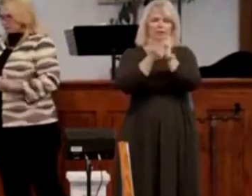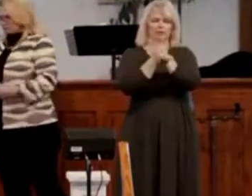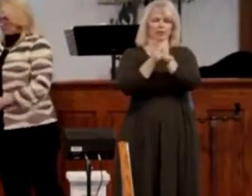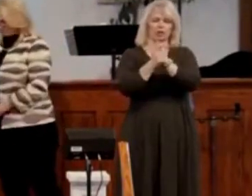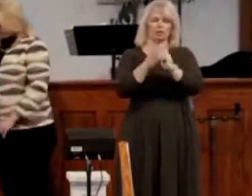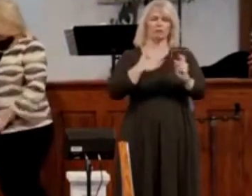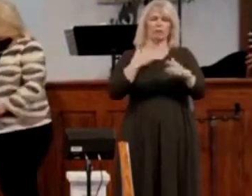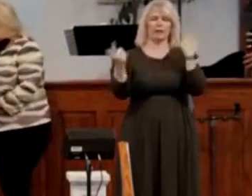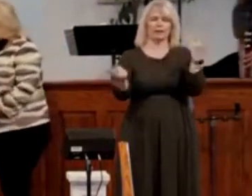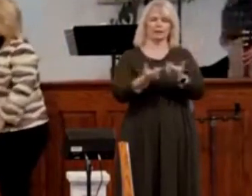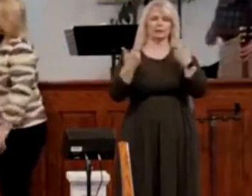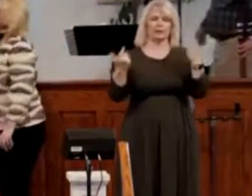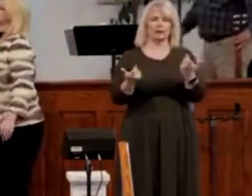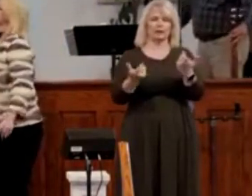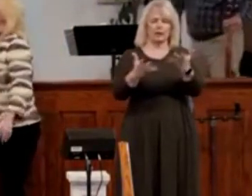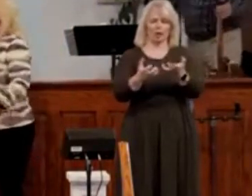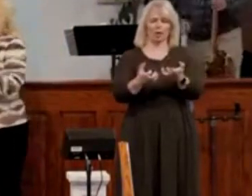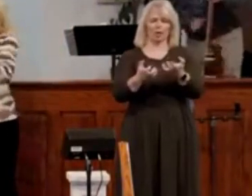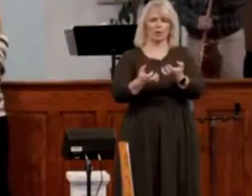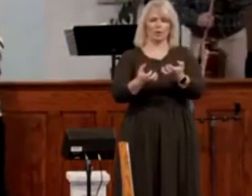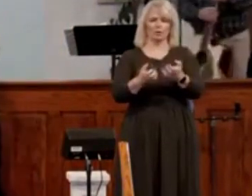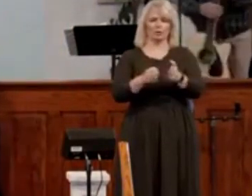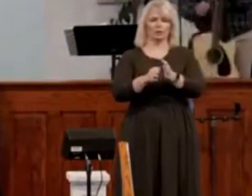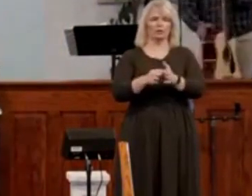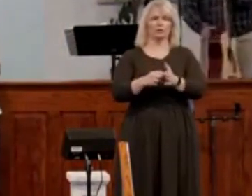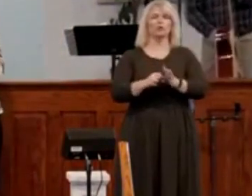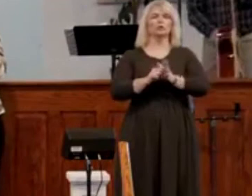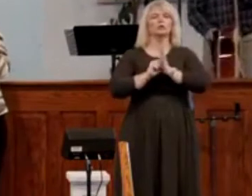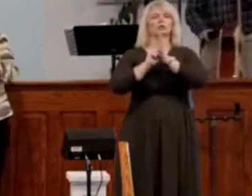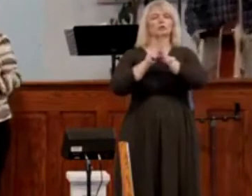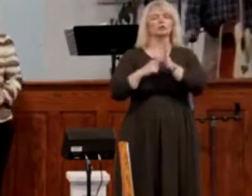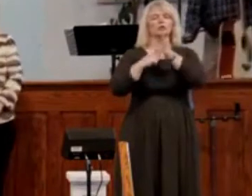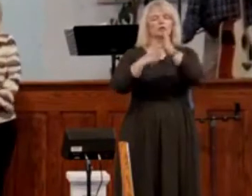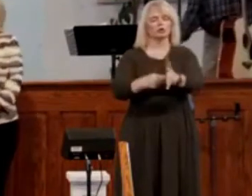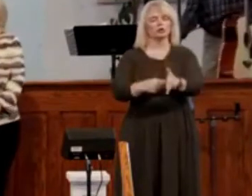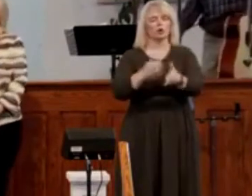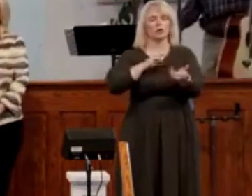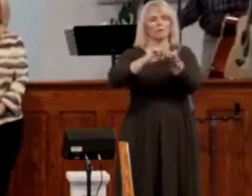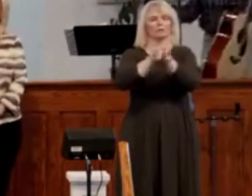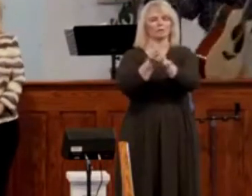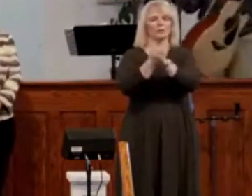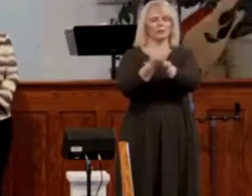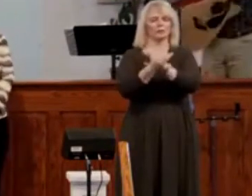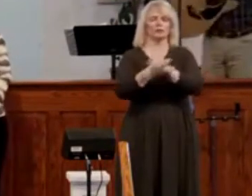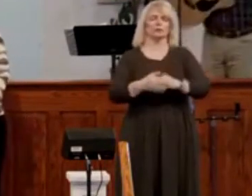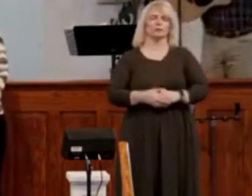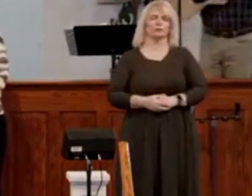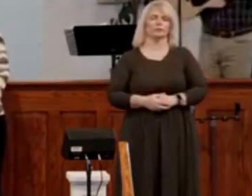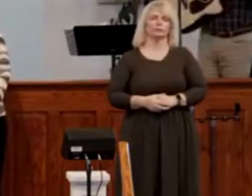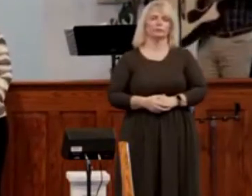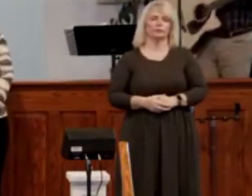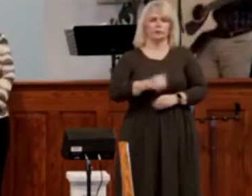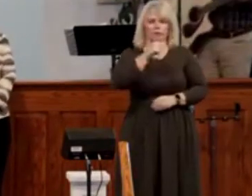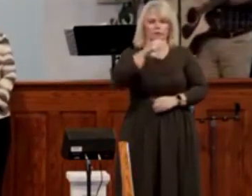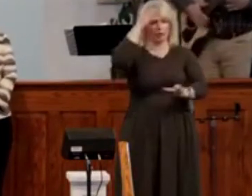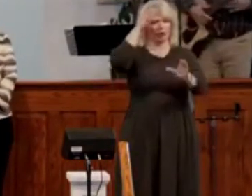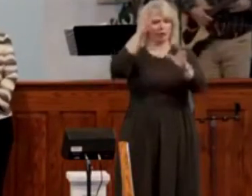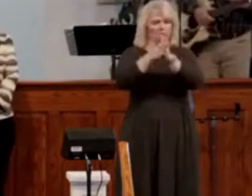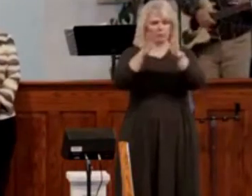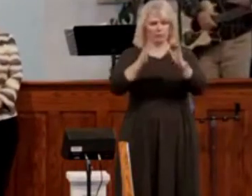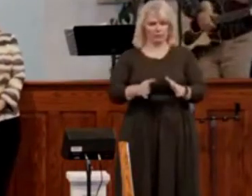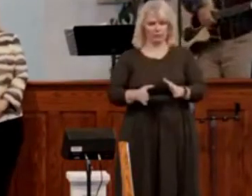sin, and I want to give this outward sign of my repentance and my change. If you're not a believer in